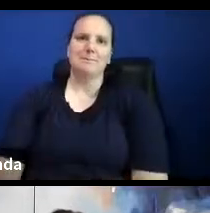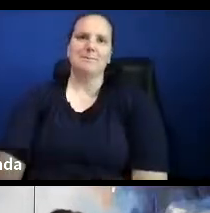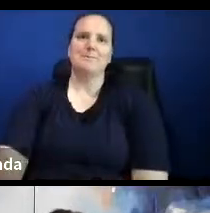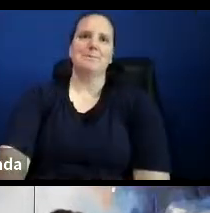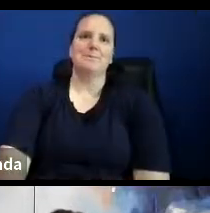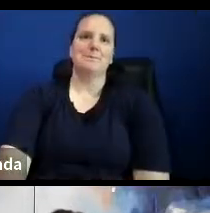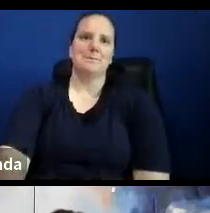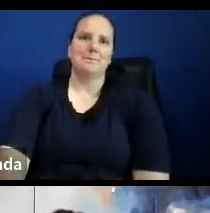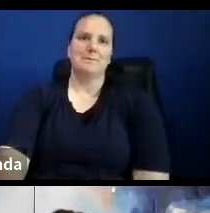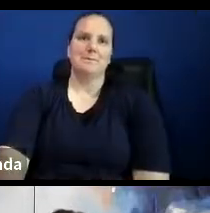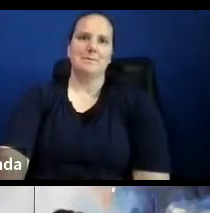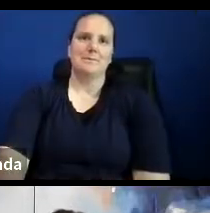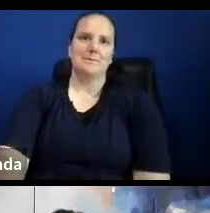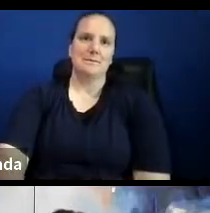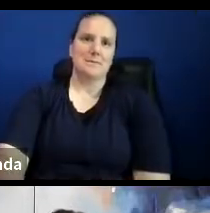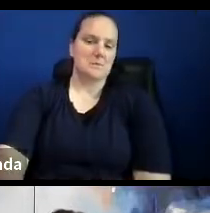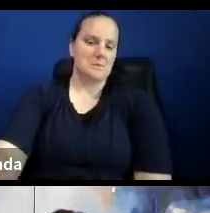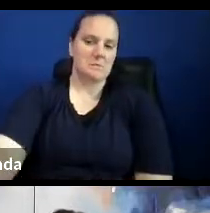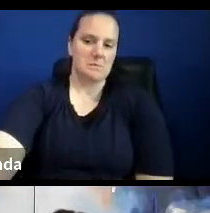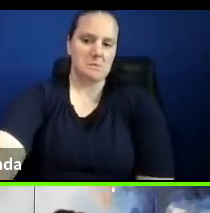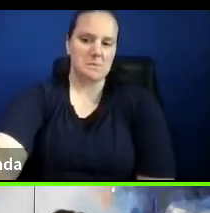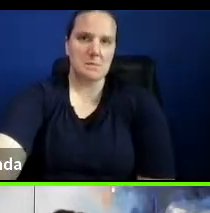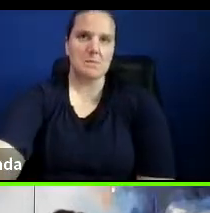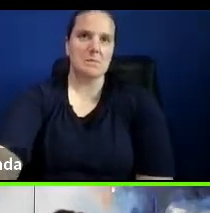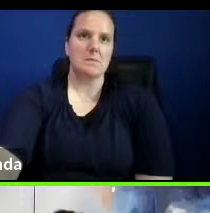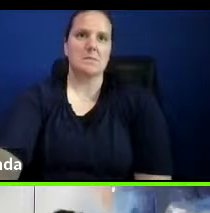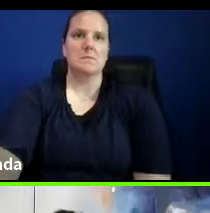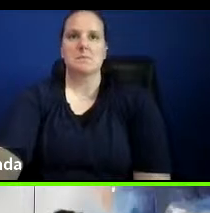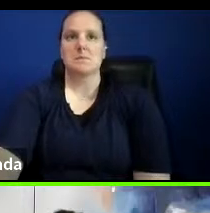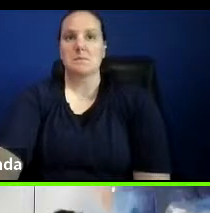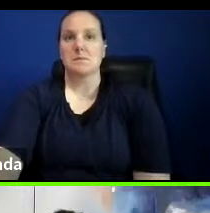Any other questions? Are there other questions for Aiden?